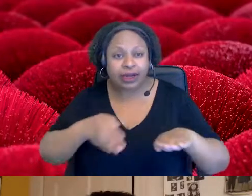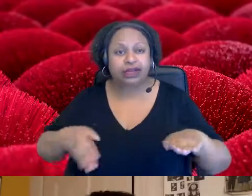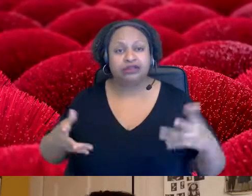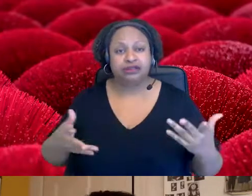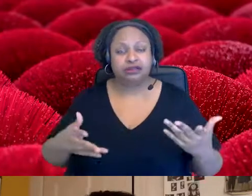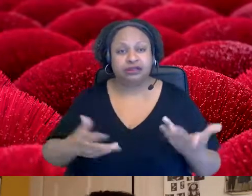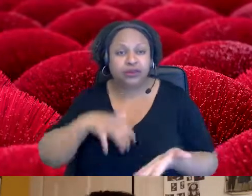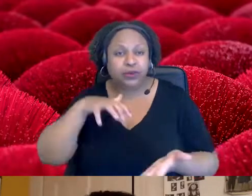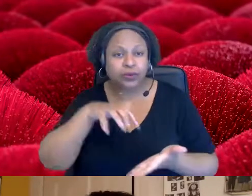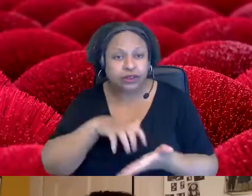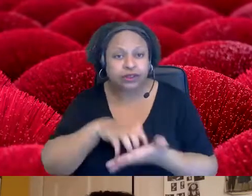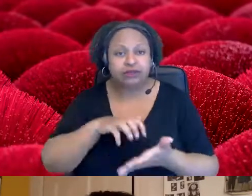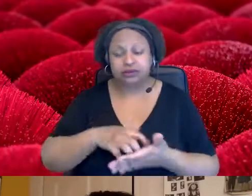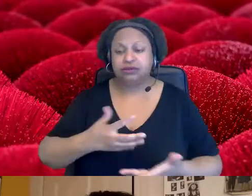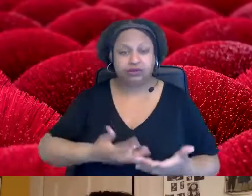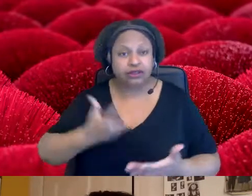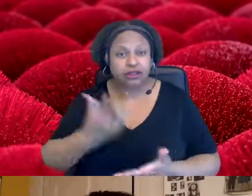action.